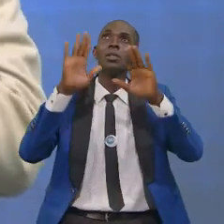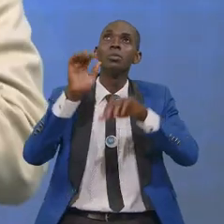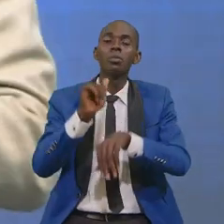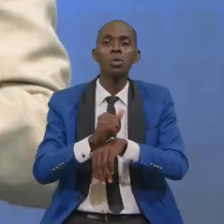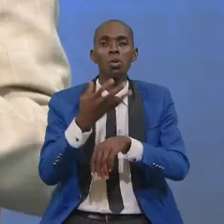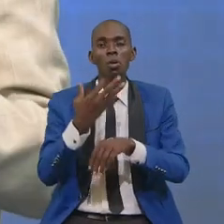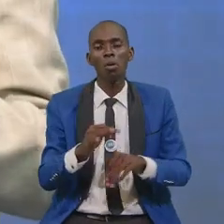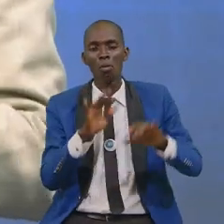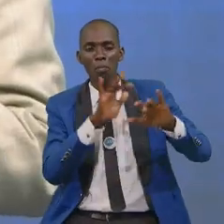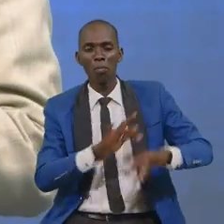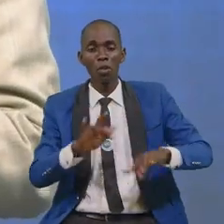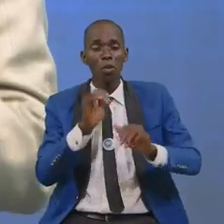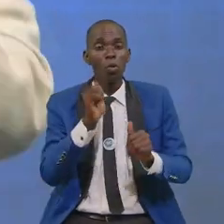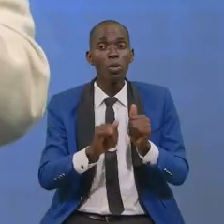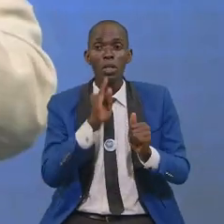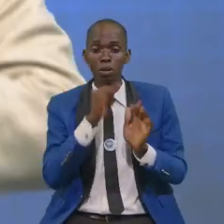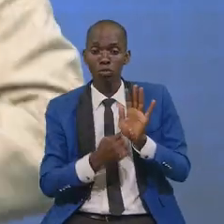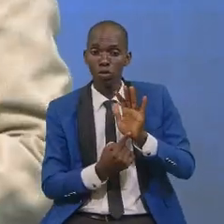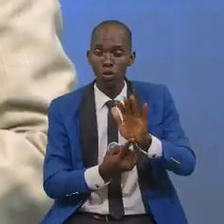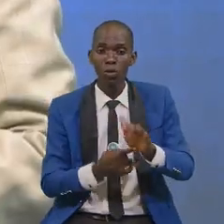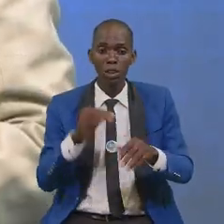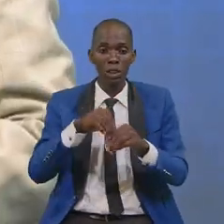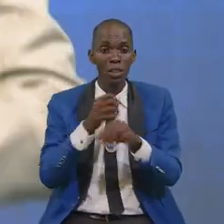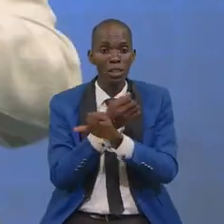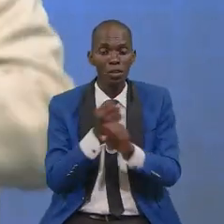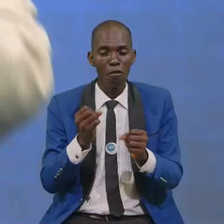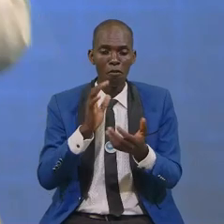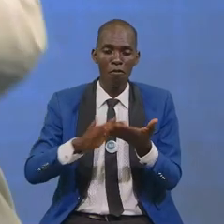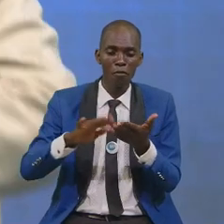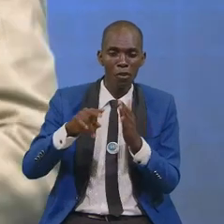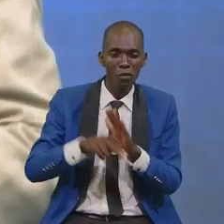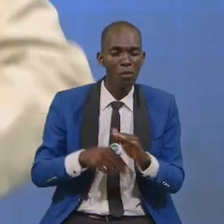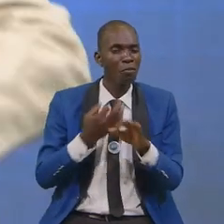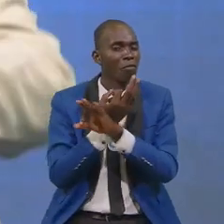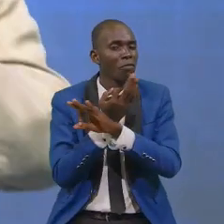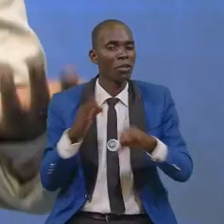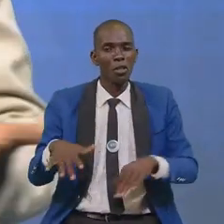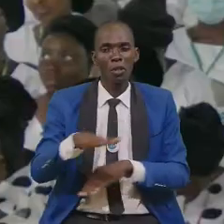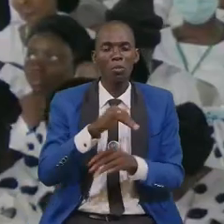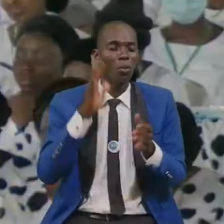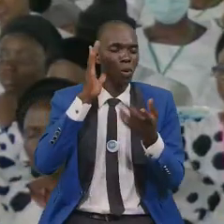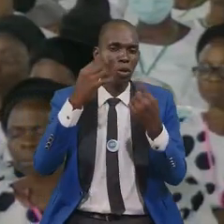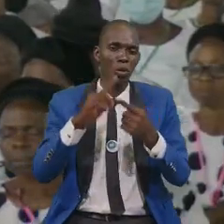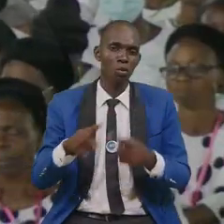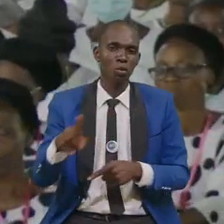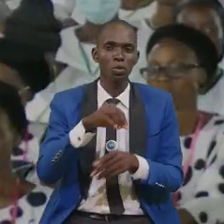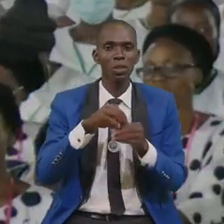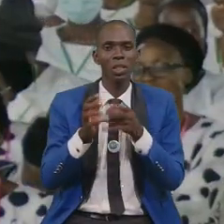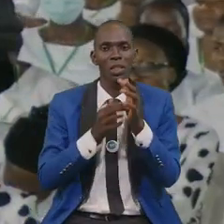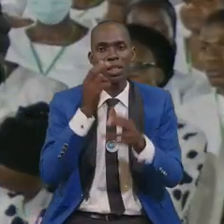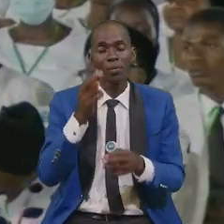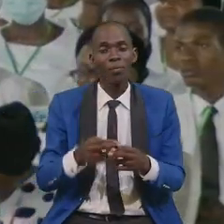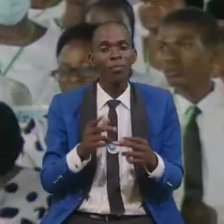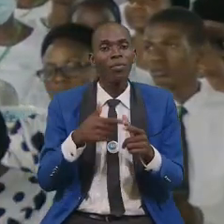which is reflected in salvation, forgiveness, freedom, it will come to you. And then you meet